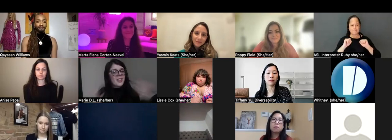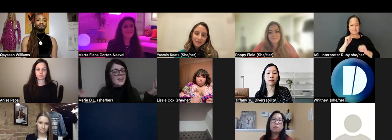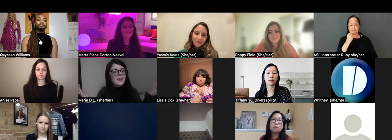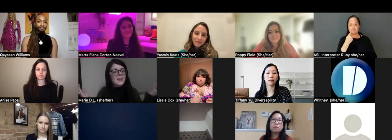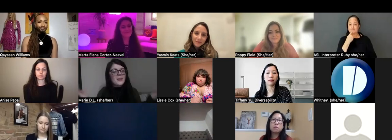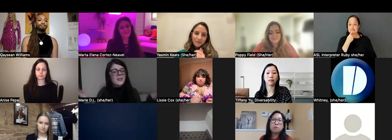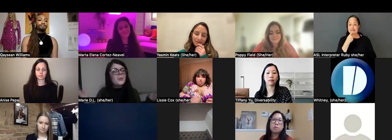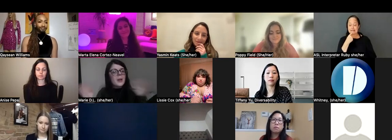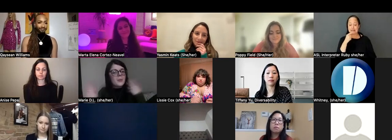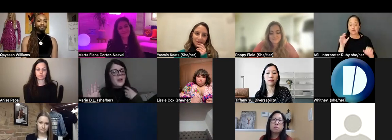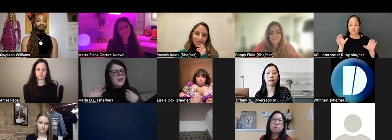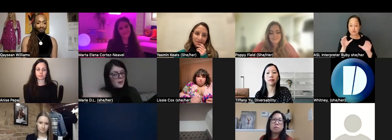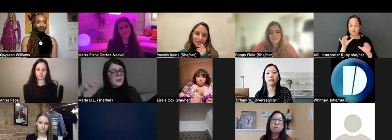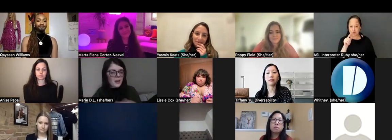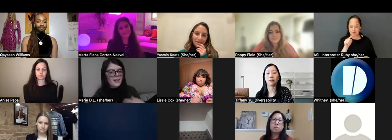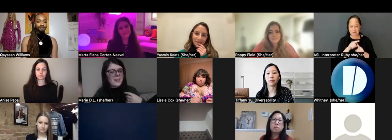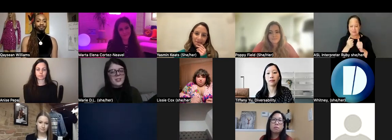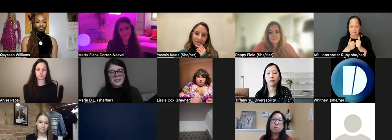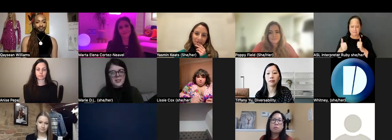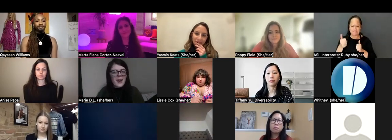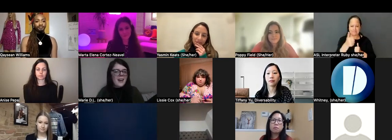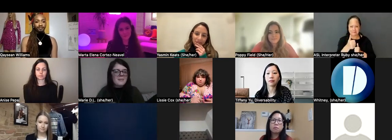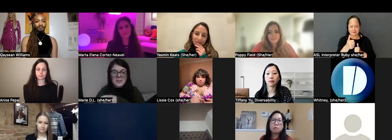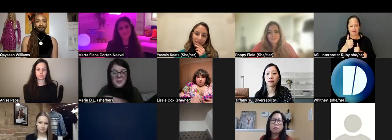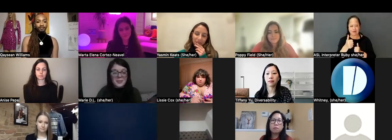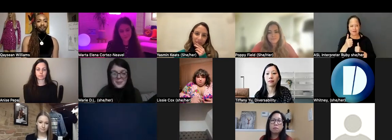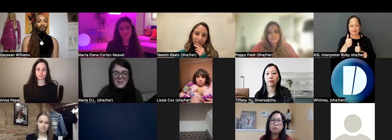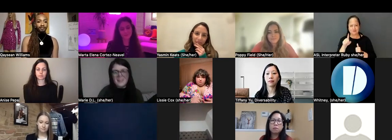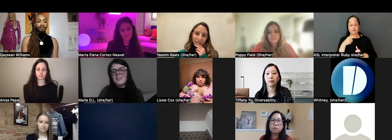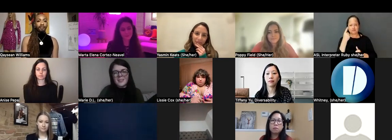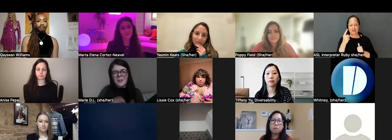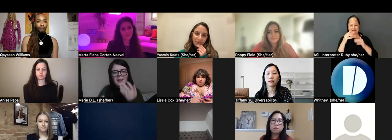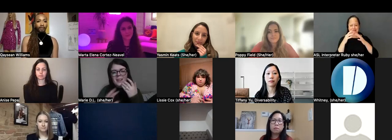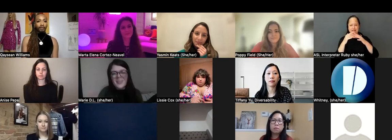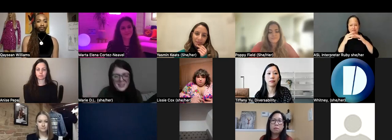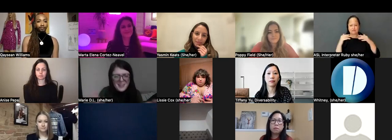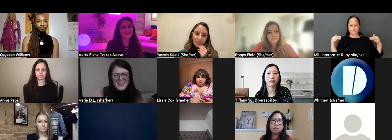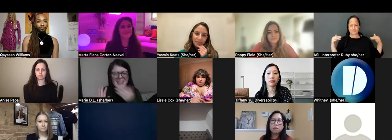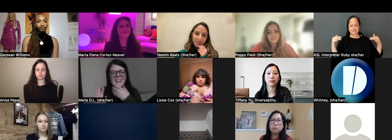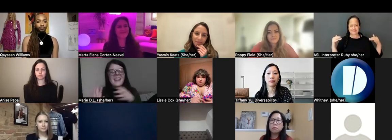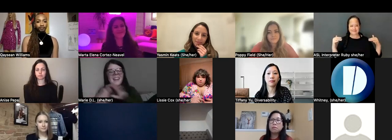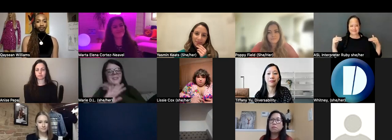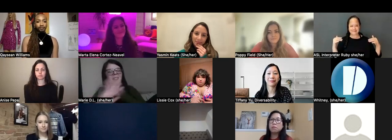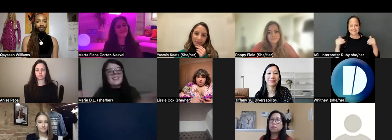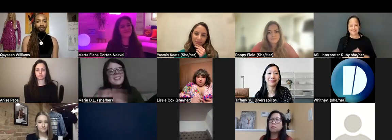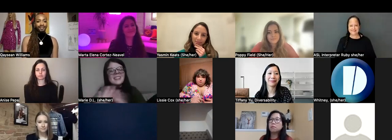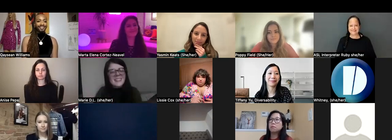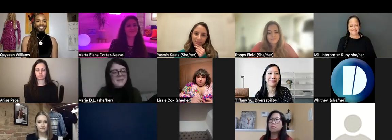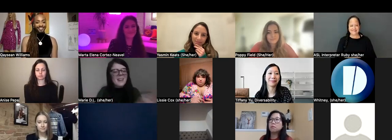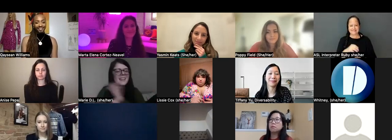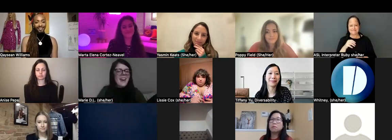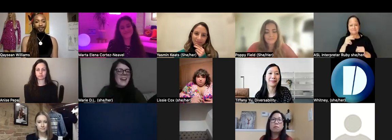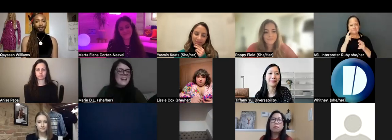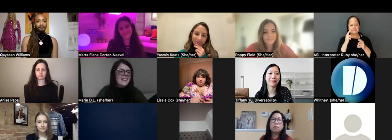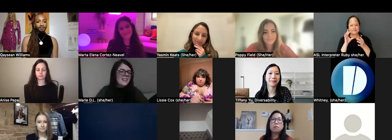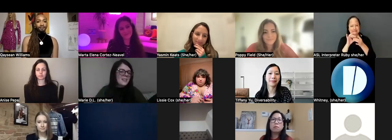you'll do it, but going beyond just that diversability, or not diversibility, that diversity